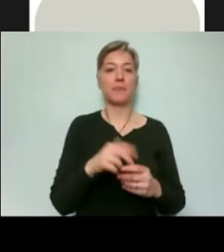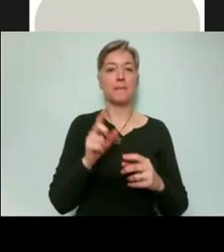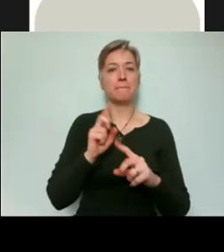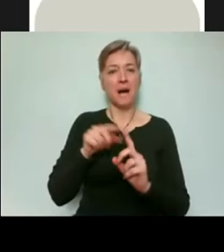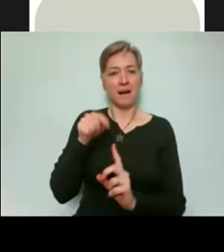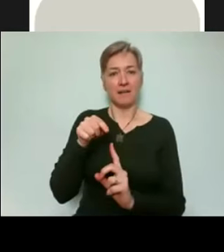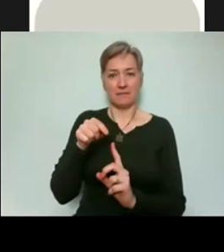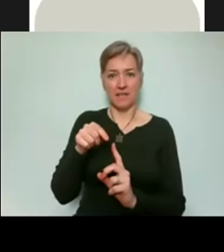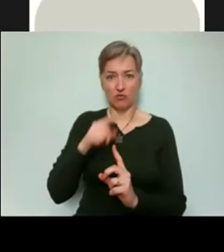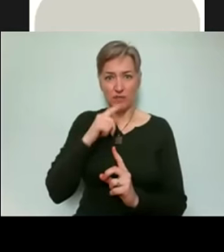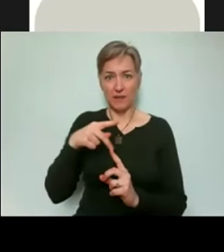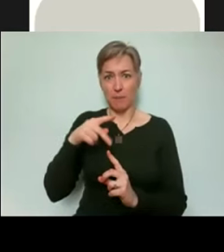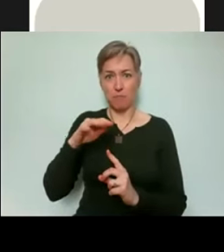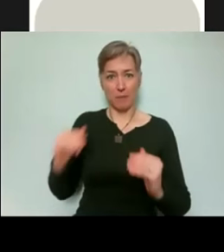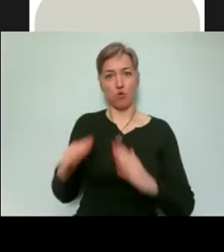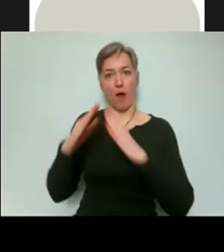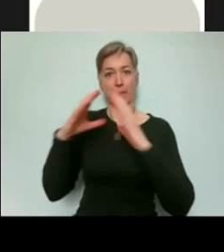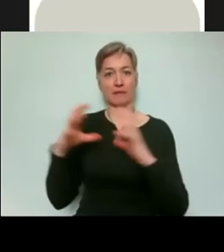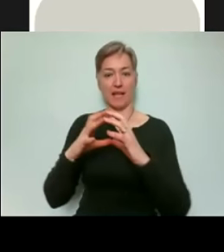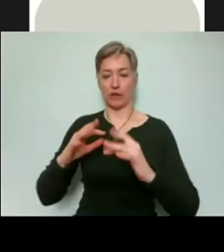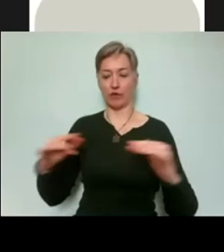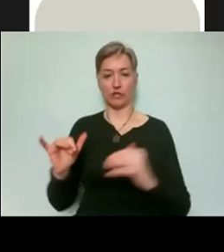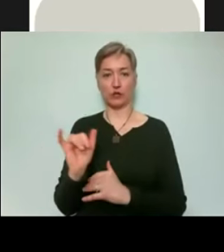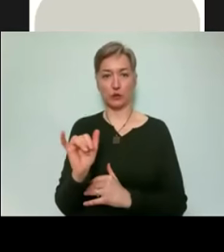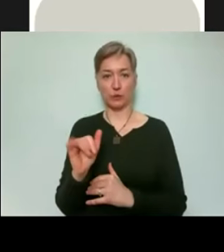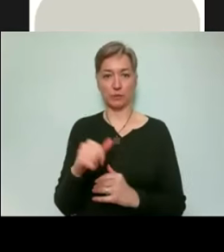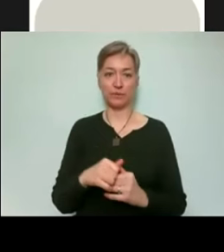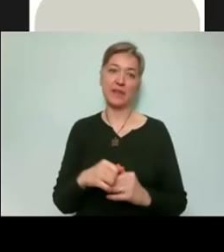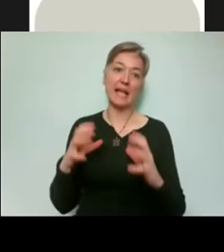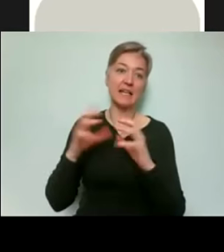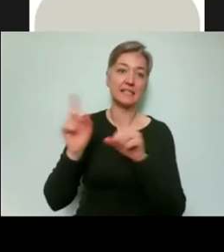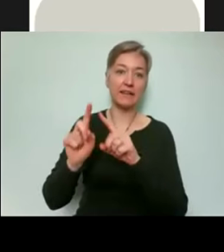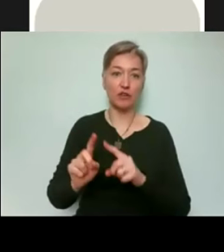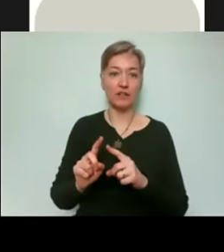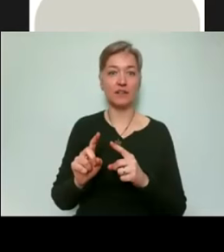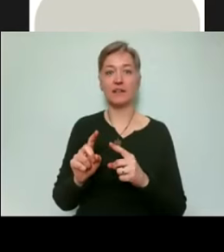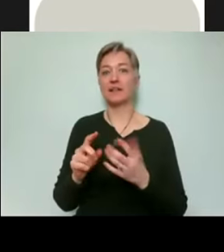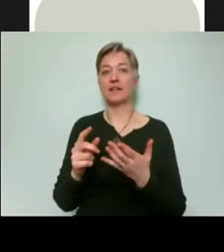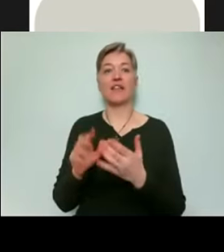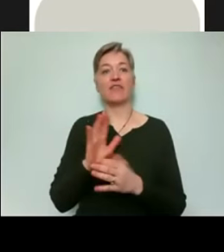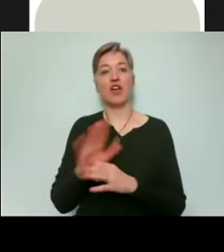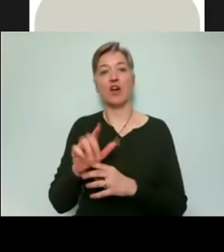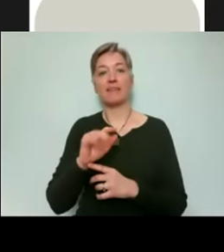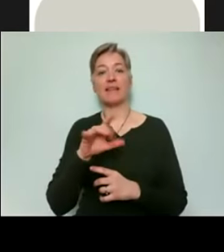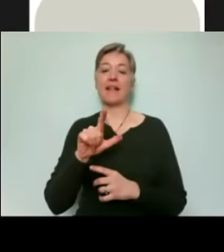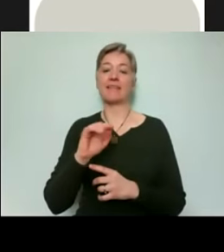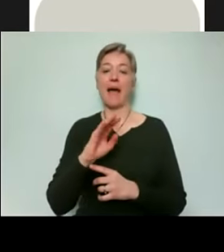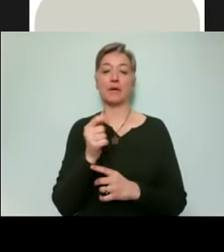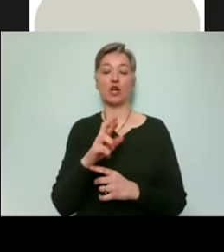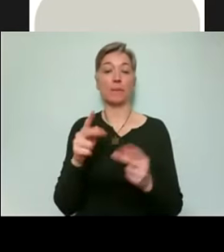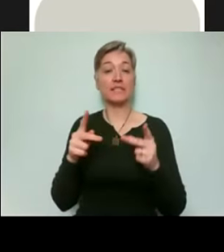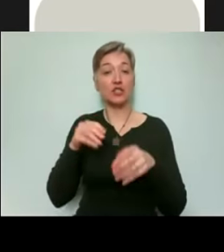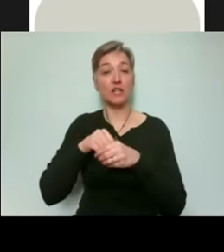enormous pyramidal cell diversity as well. And cells differ in terms of their laminar position in the cortex,